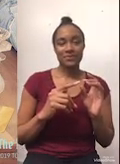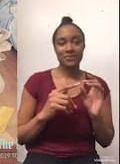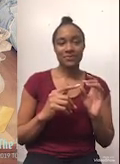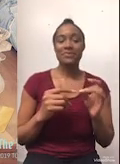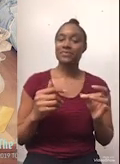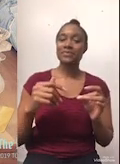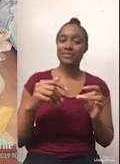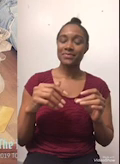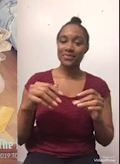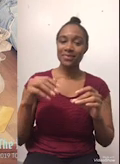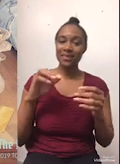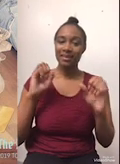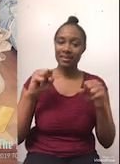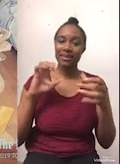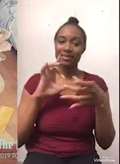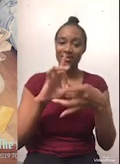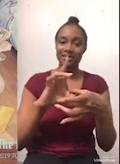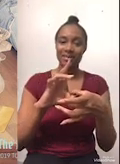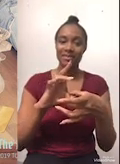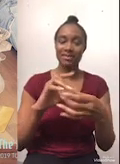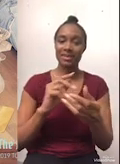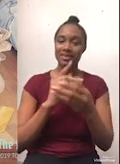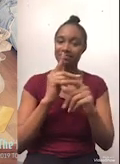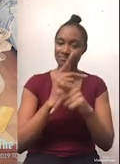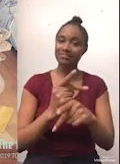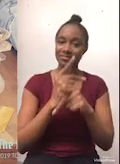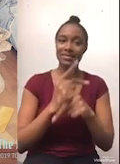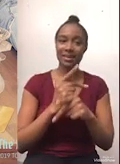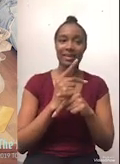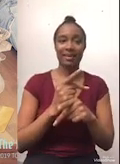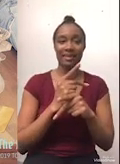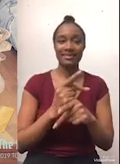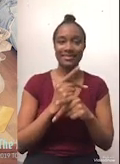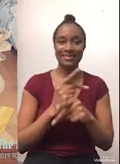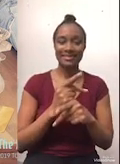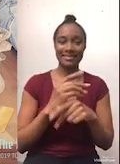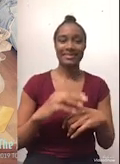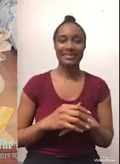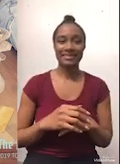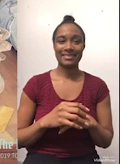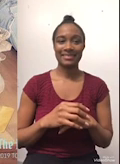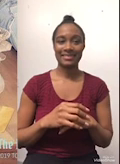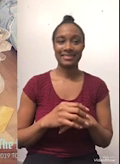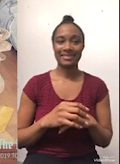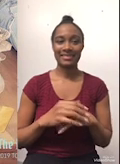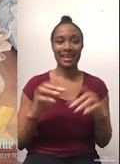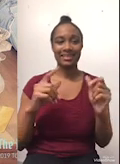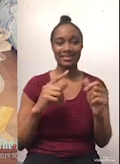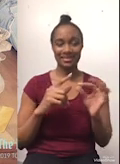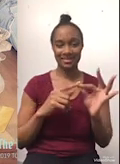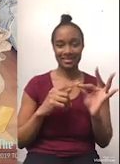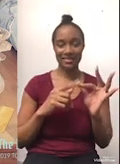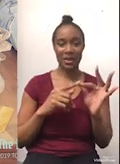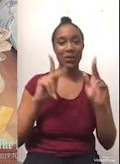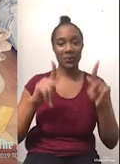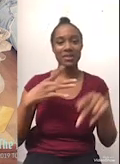well with. Xiao, a person who likes me a lot. Which song or album